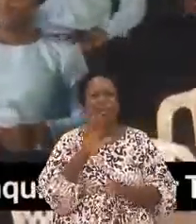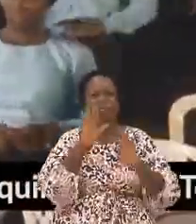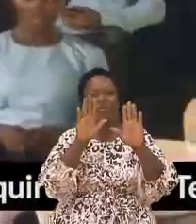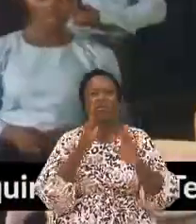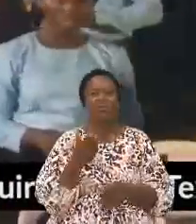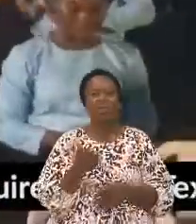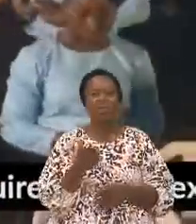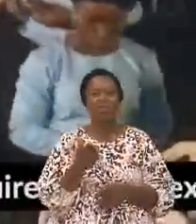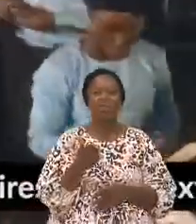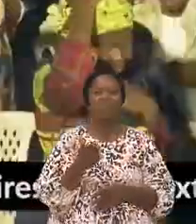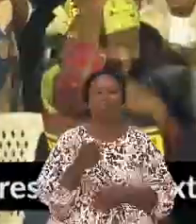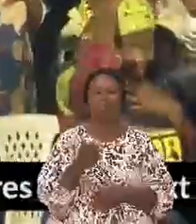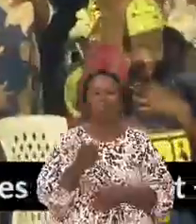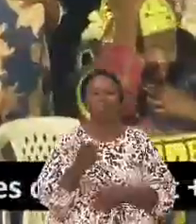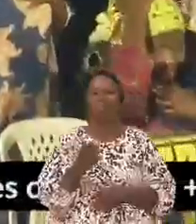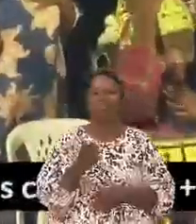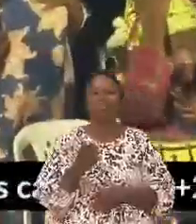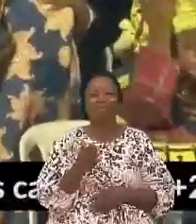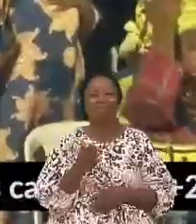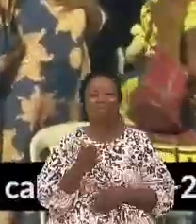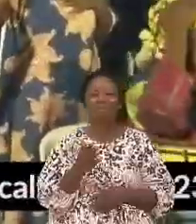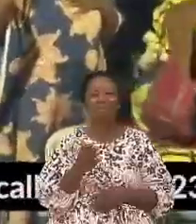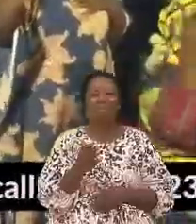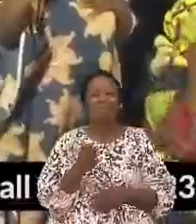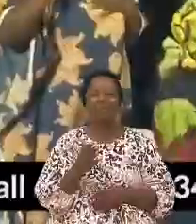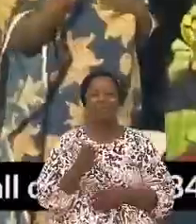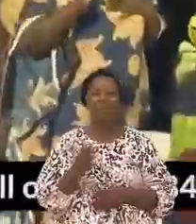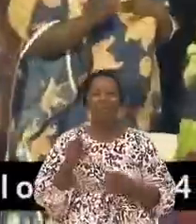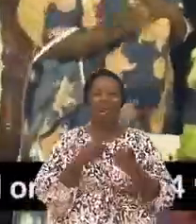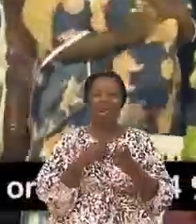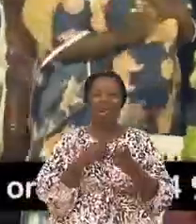you'll find your miracle there. Check up yourself,